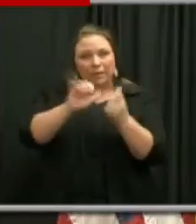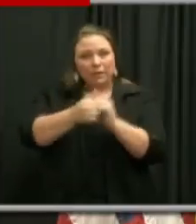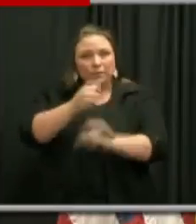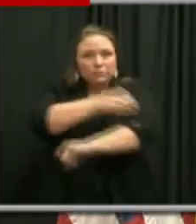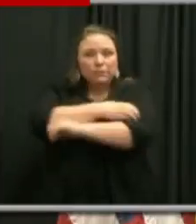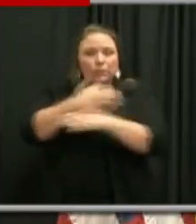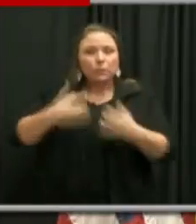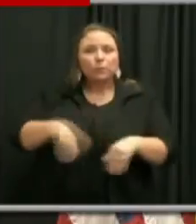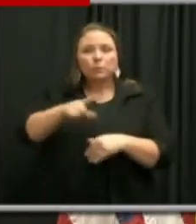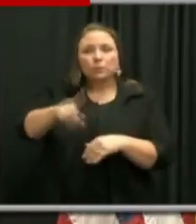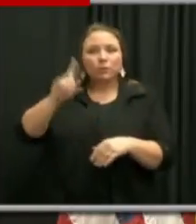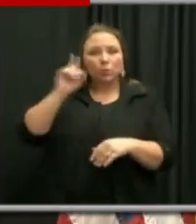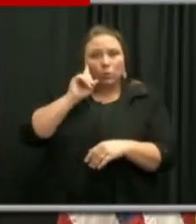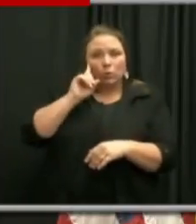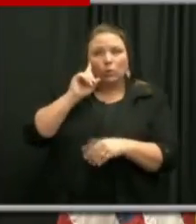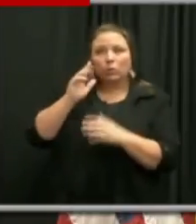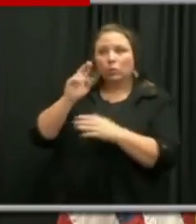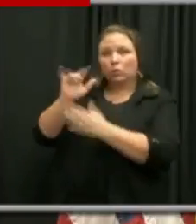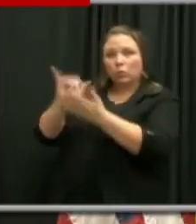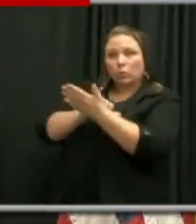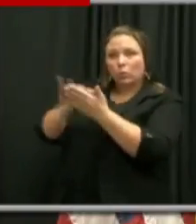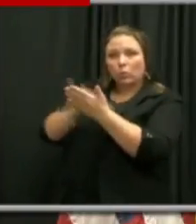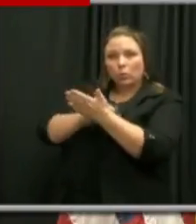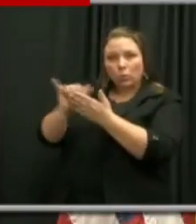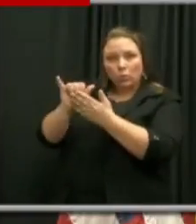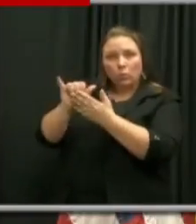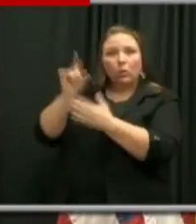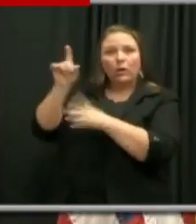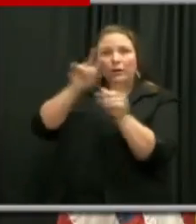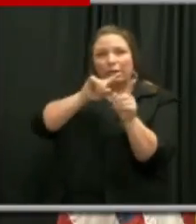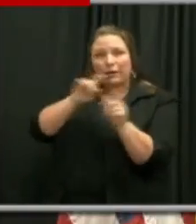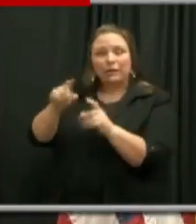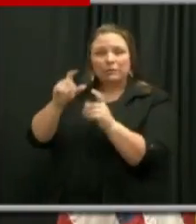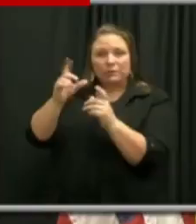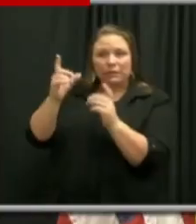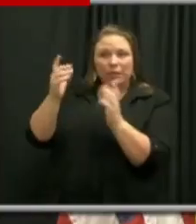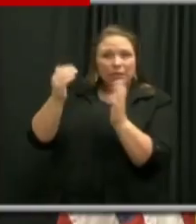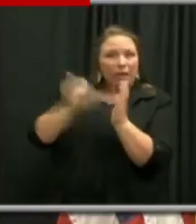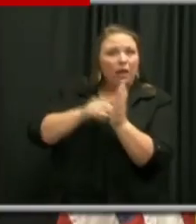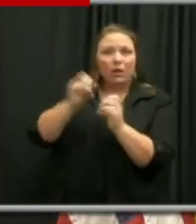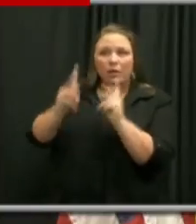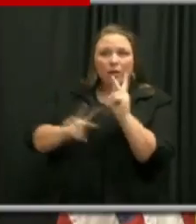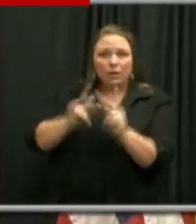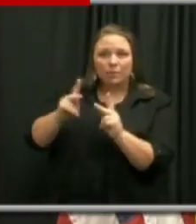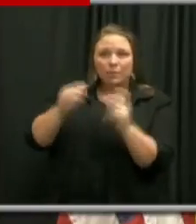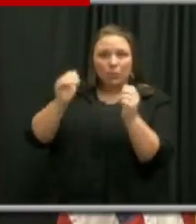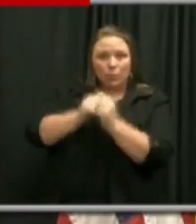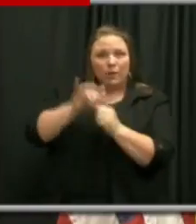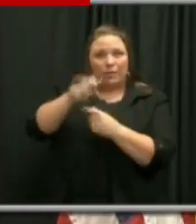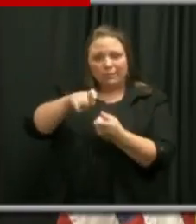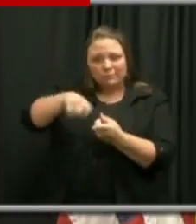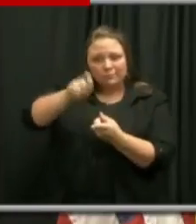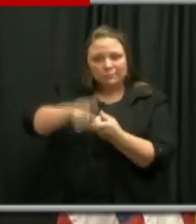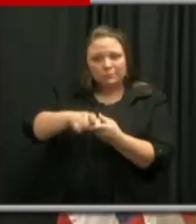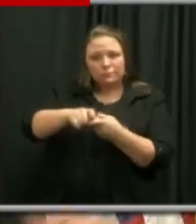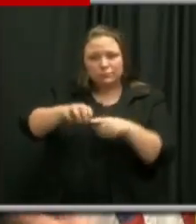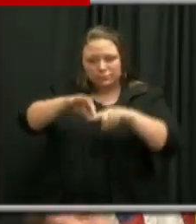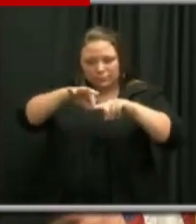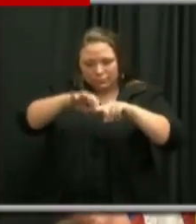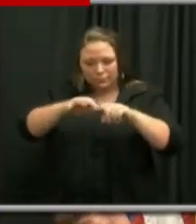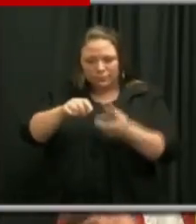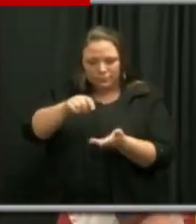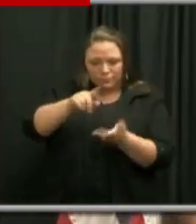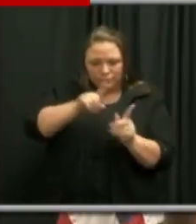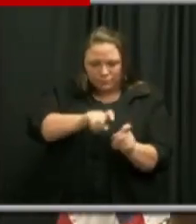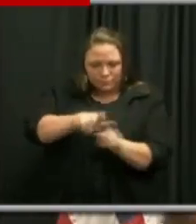you may have heard that in New York City, they tested thousands of individuals with an antibody test. An extrapolation